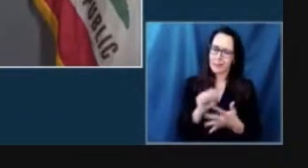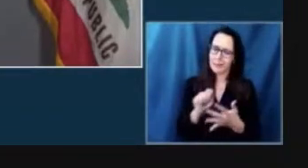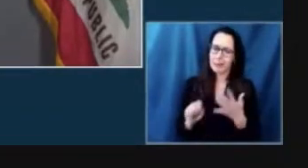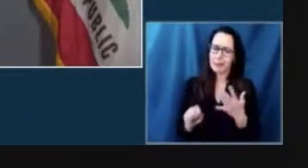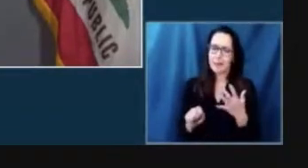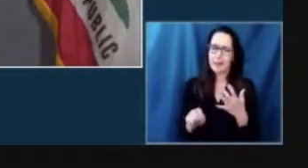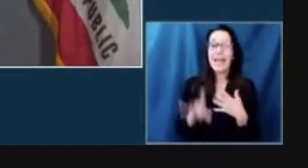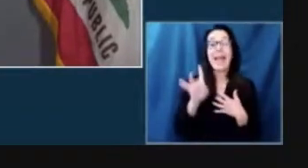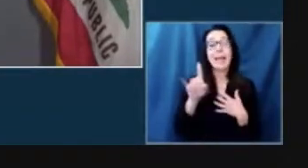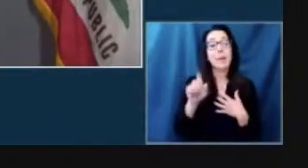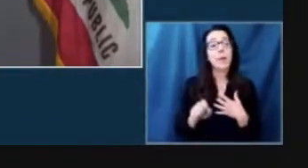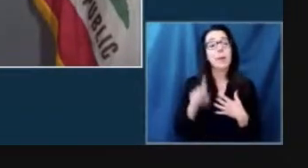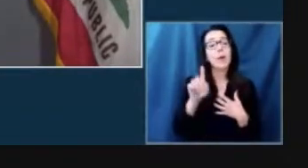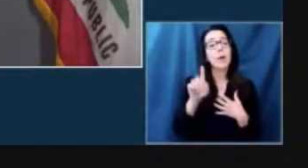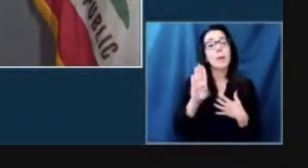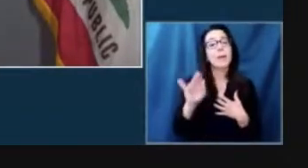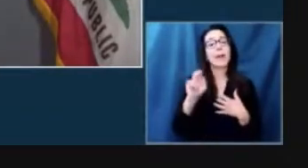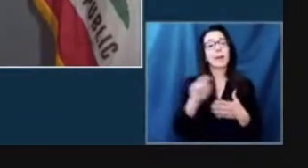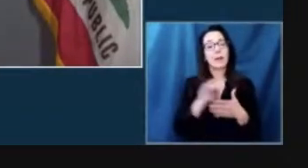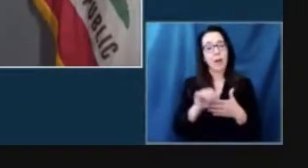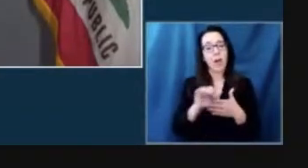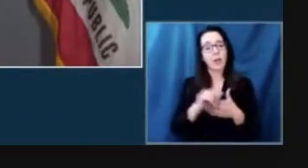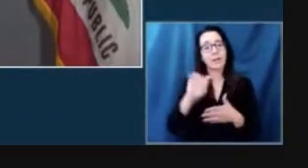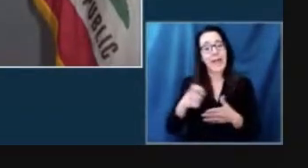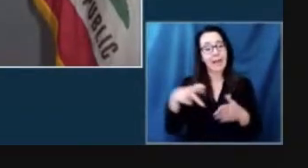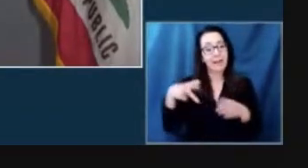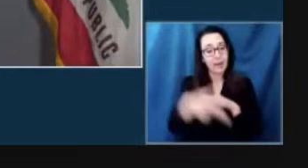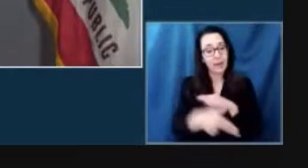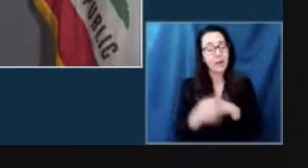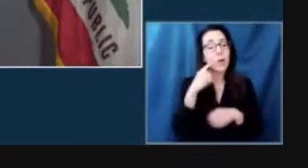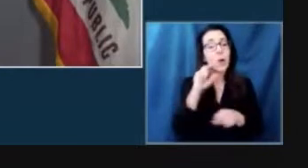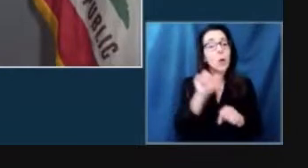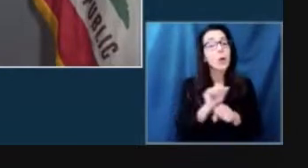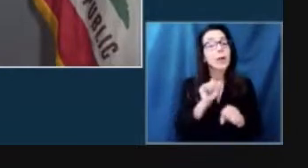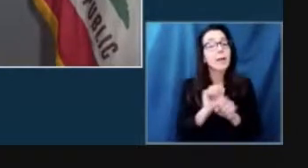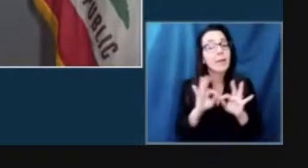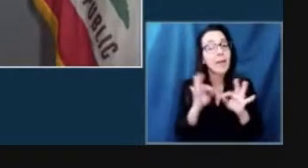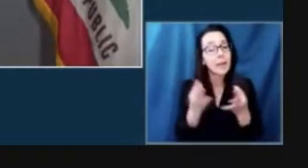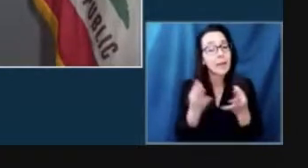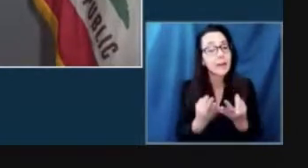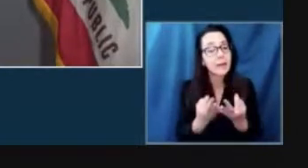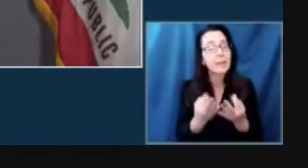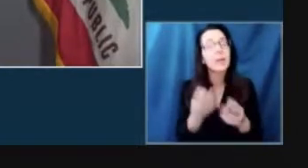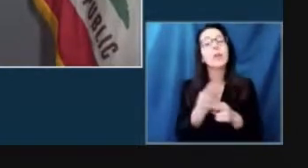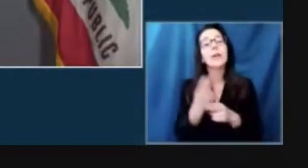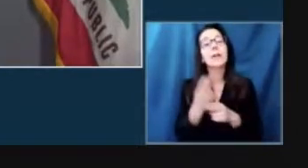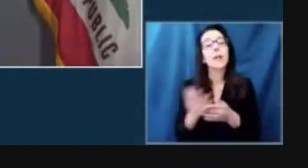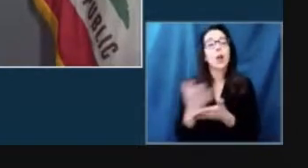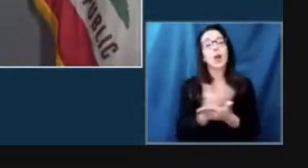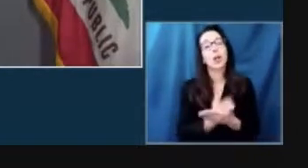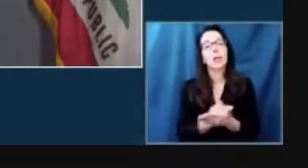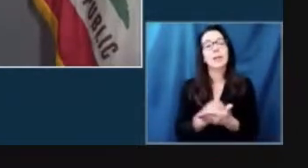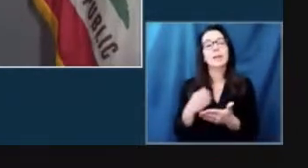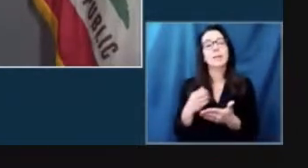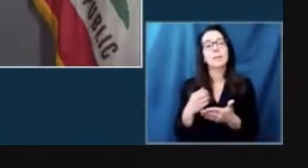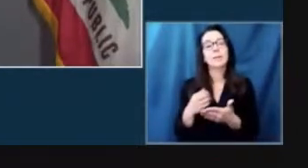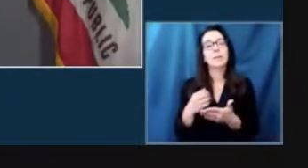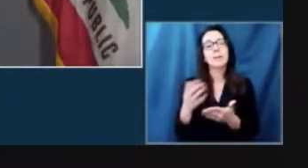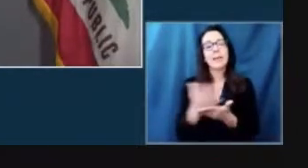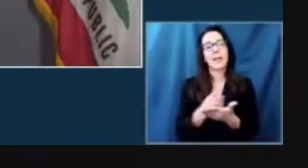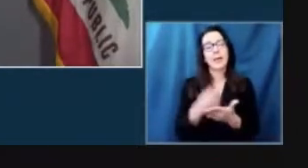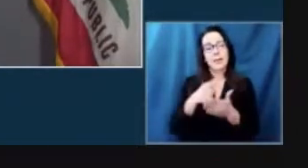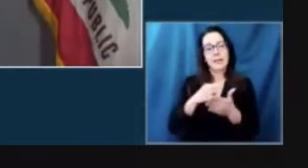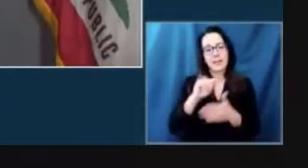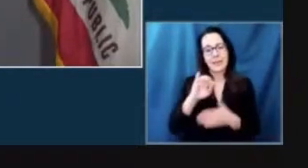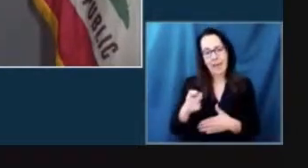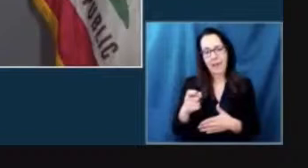$8.1 billion in tax cuts for working families through the Earned Income Tax Credit, and stimulus funding for working people earning